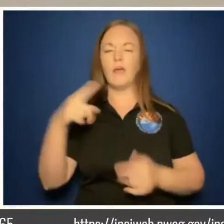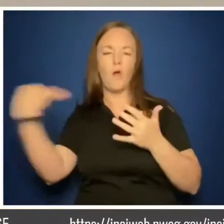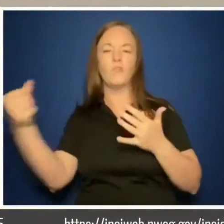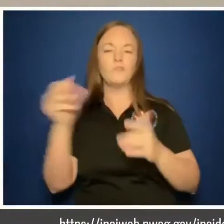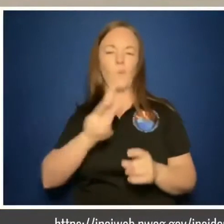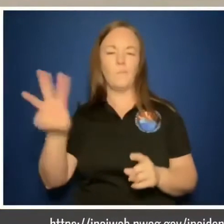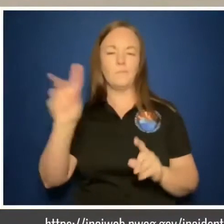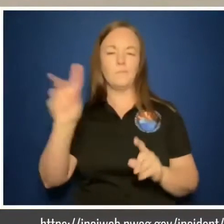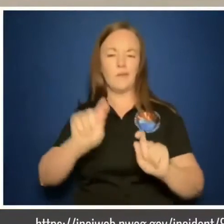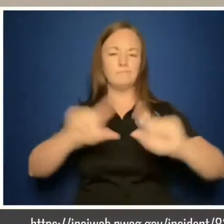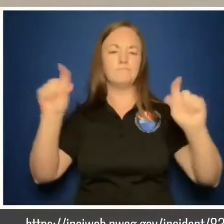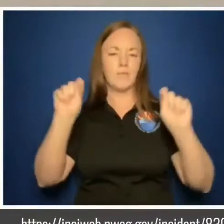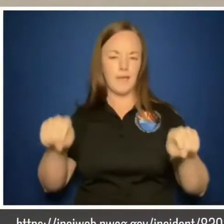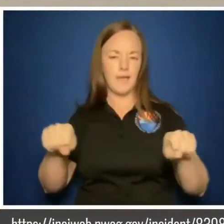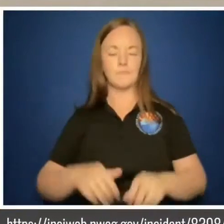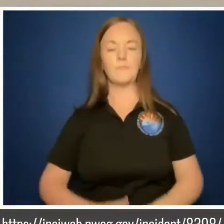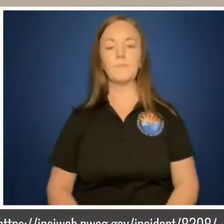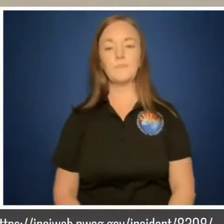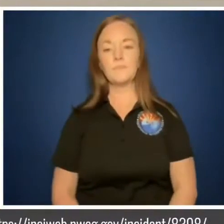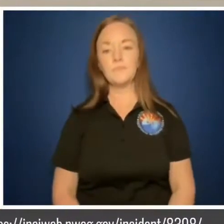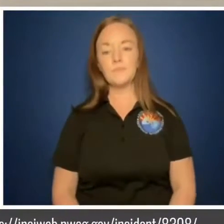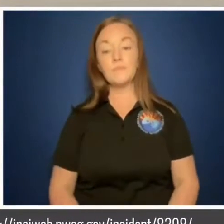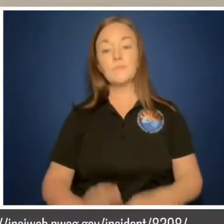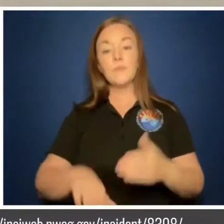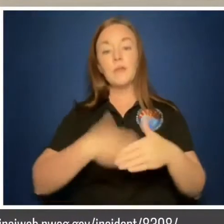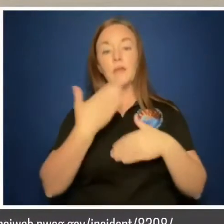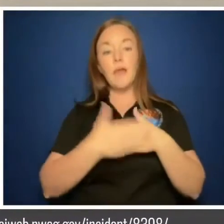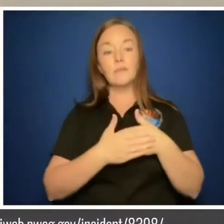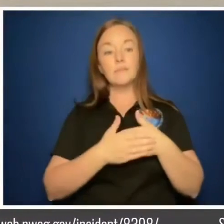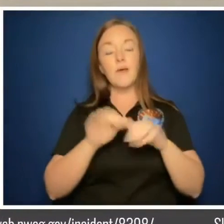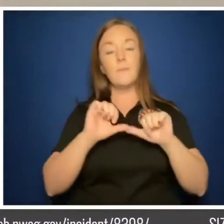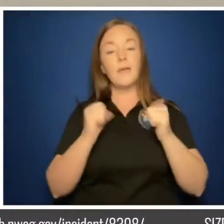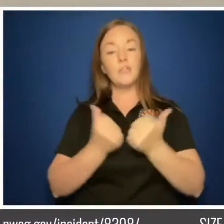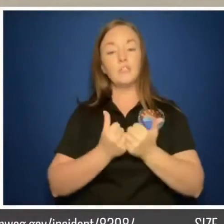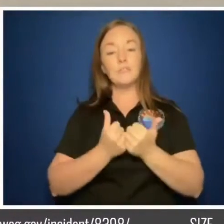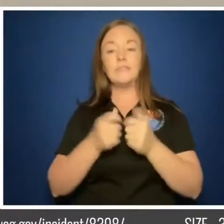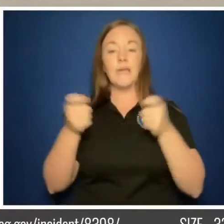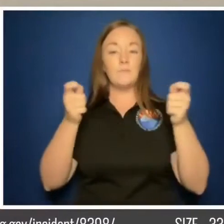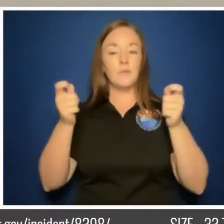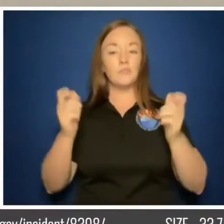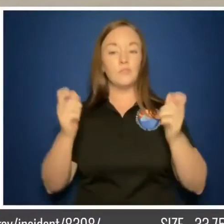Thank you, Sergeant. Appreciate that. Next up, we're going to bring up our agency administrators.